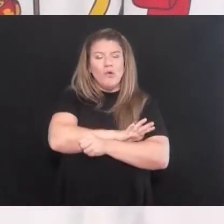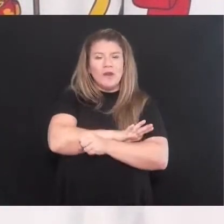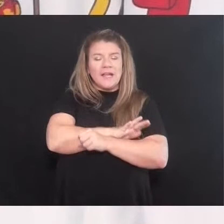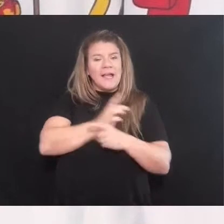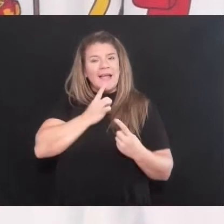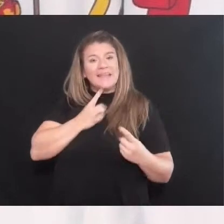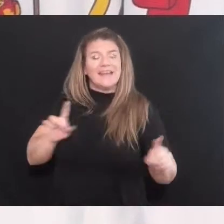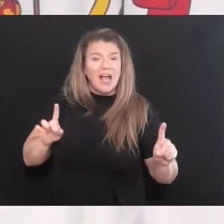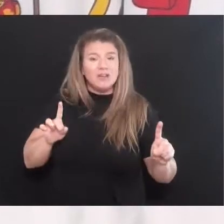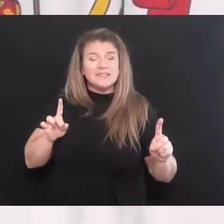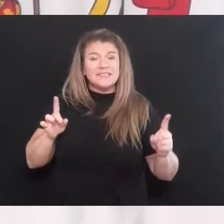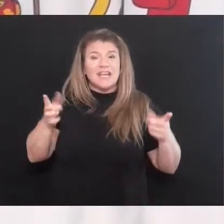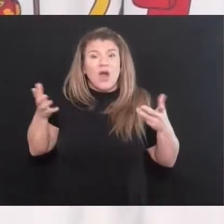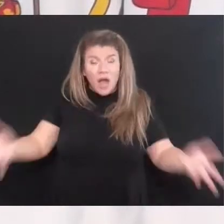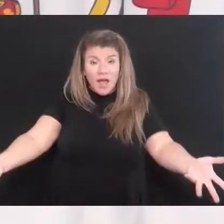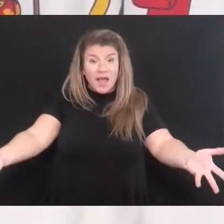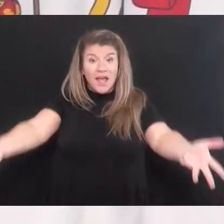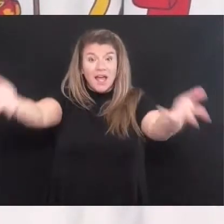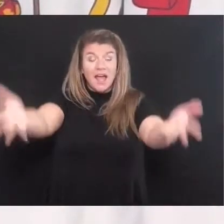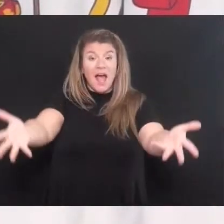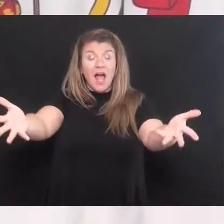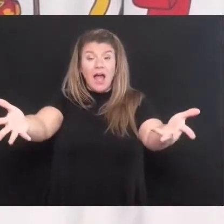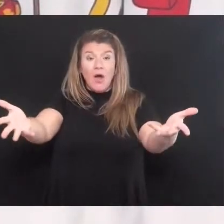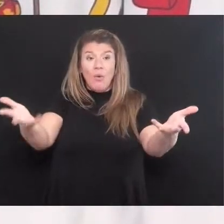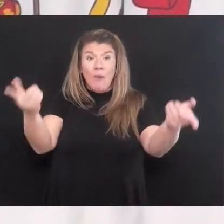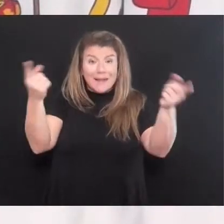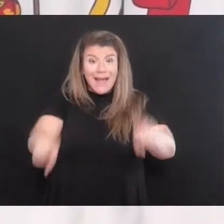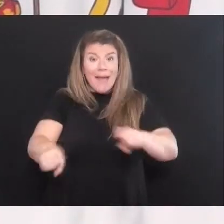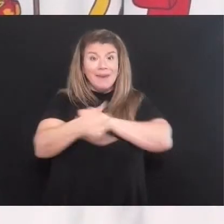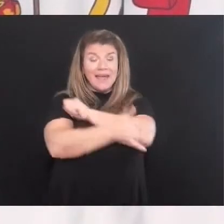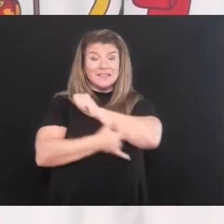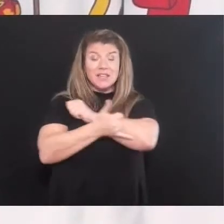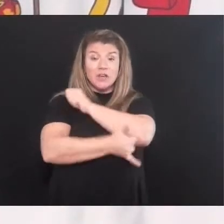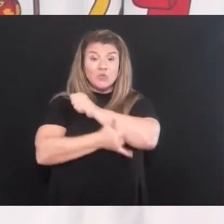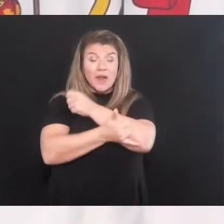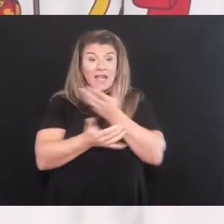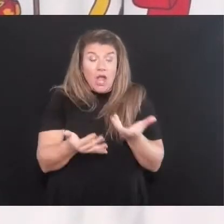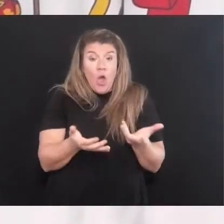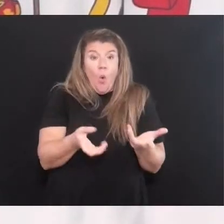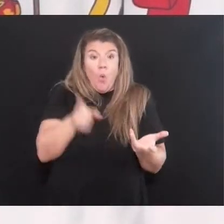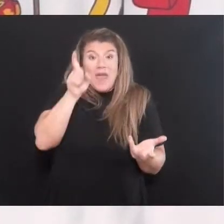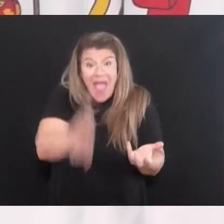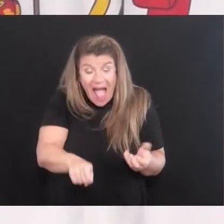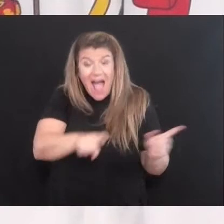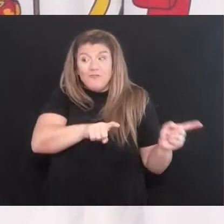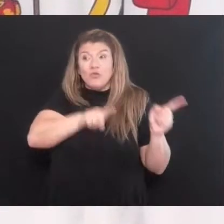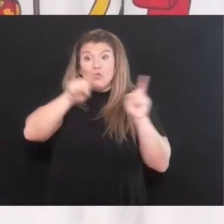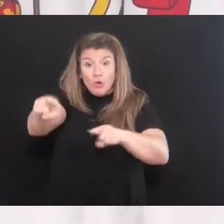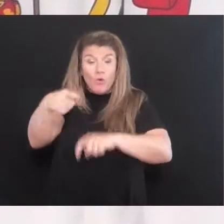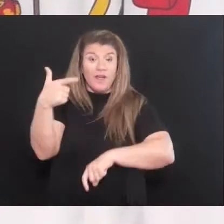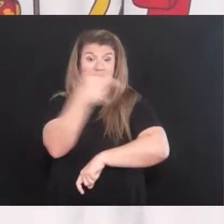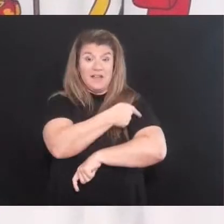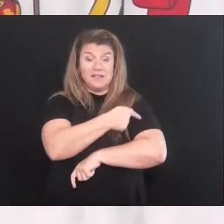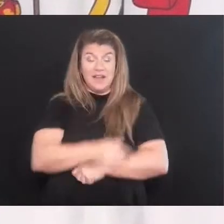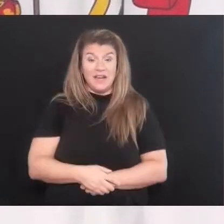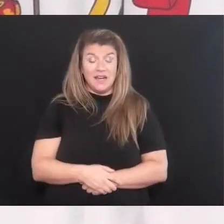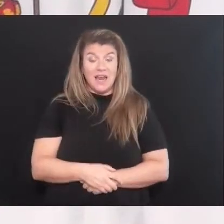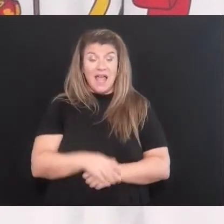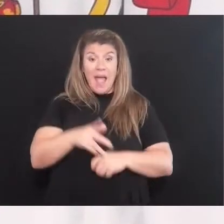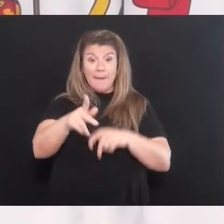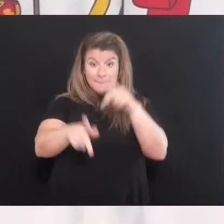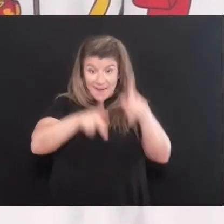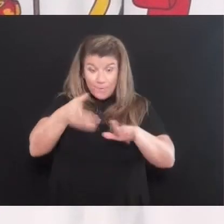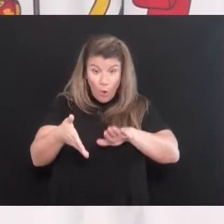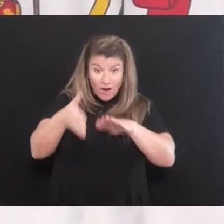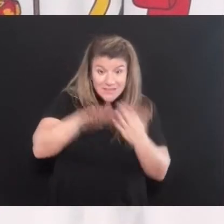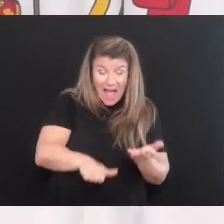doing? What are we doing in this country? We have got to get vaccinated. People are dying